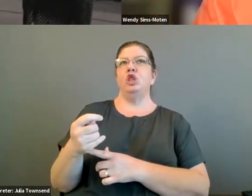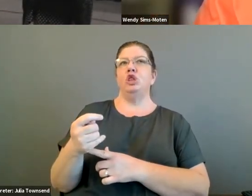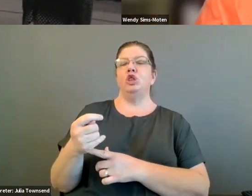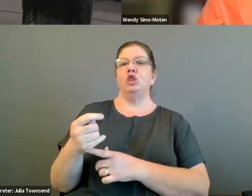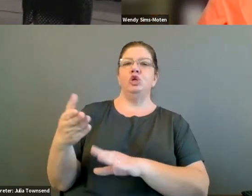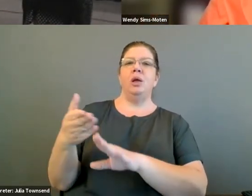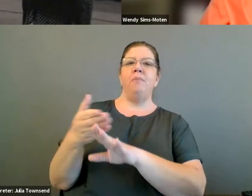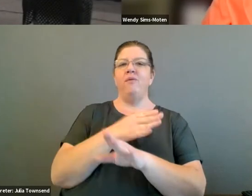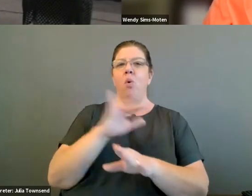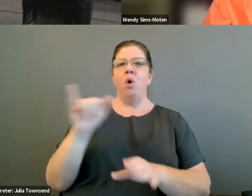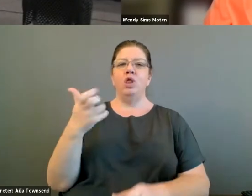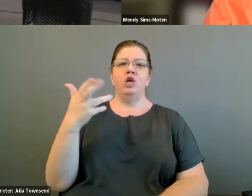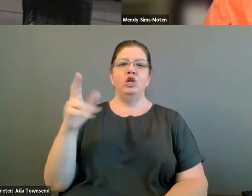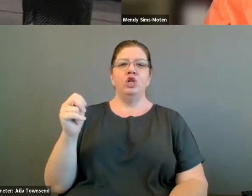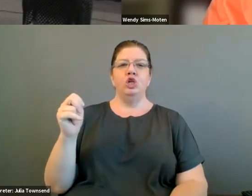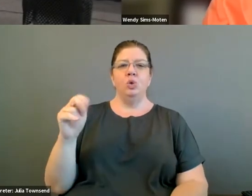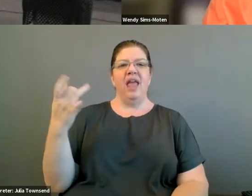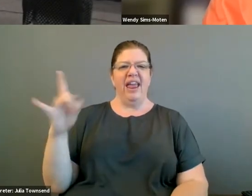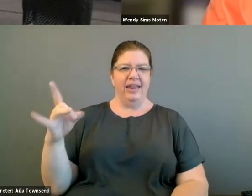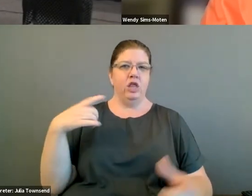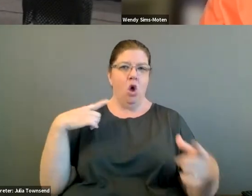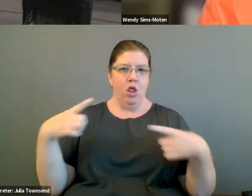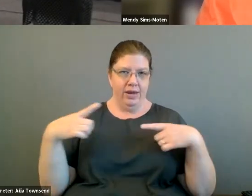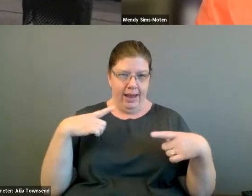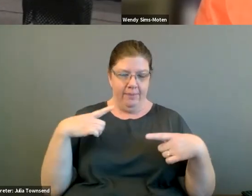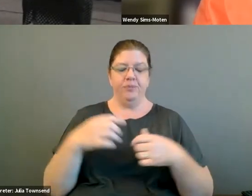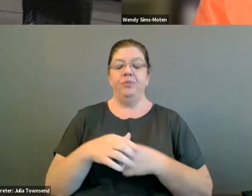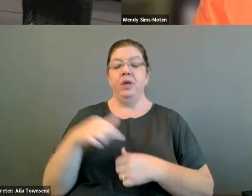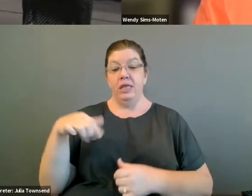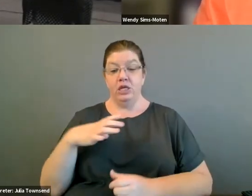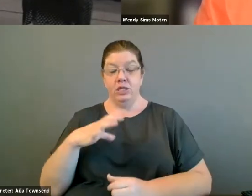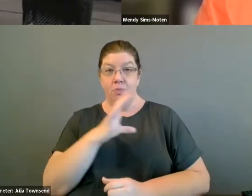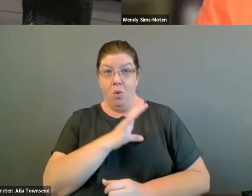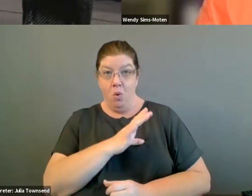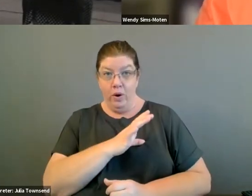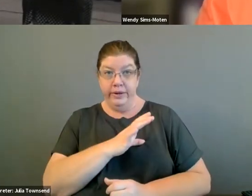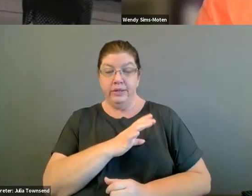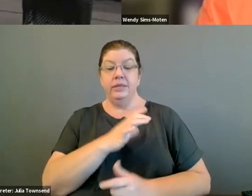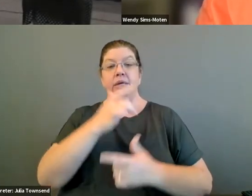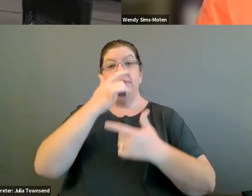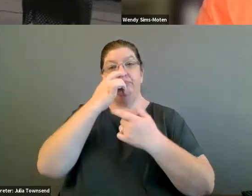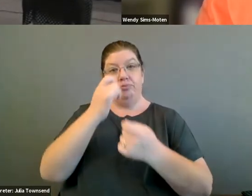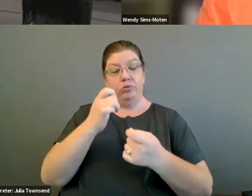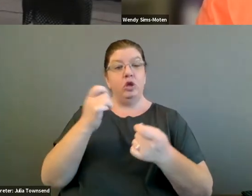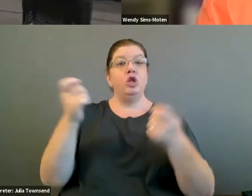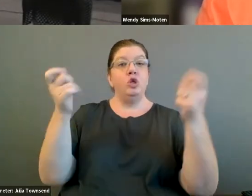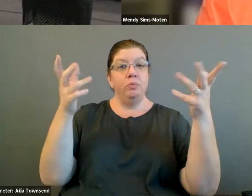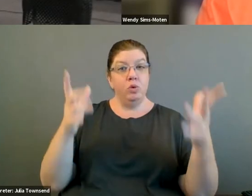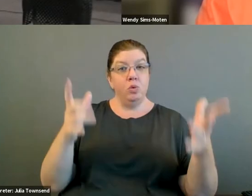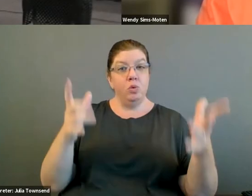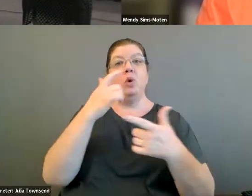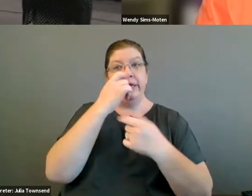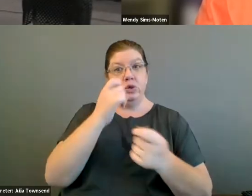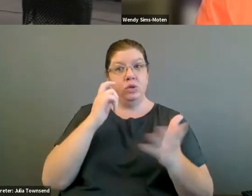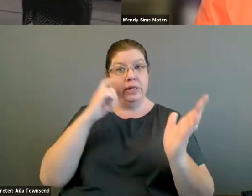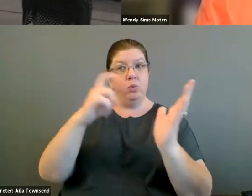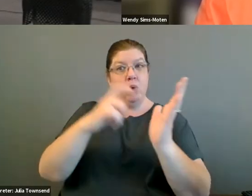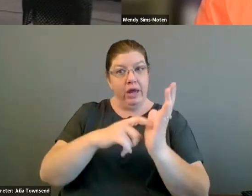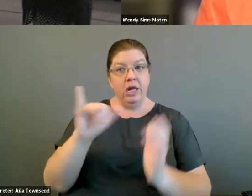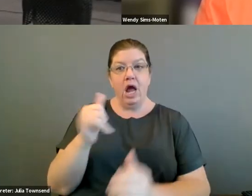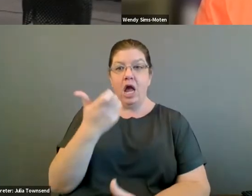June 18th holiday. This board's interest and the superintendent's interest in recognizing Juneteenth